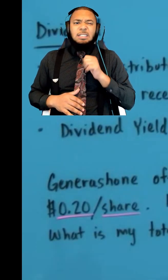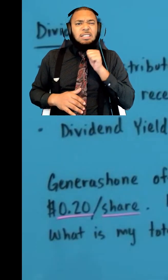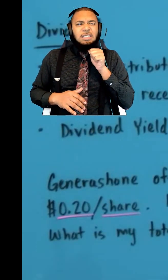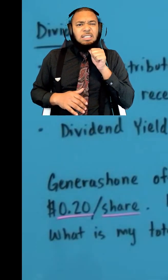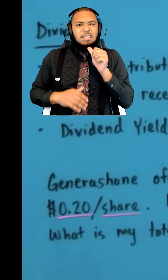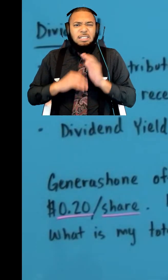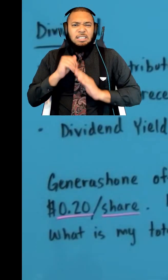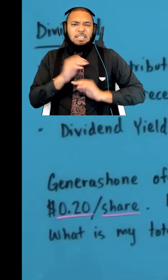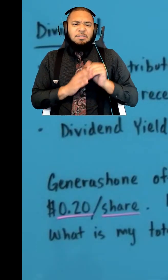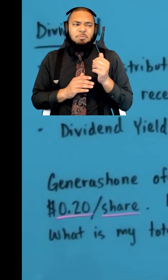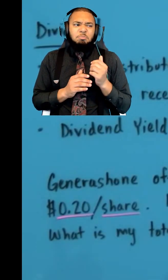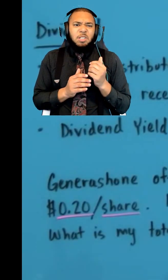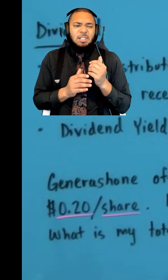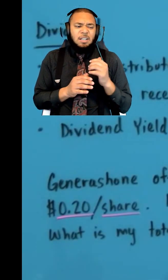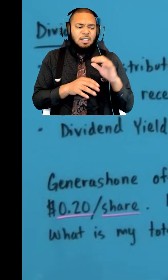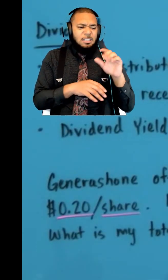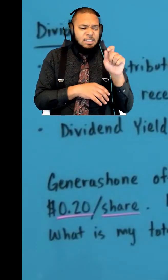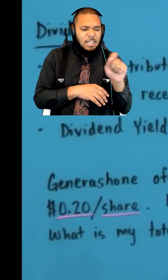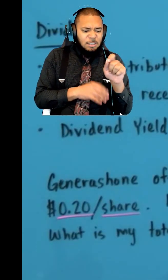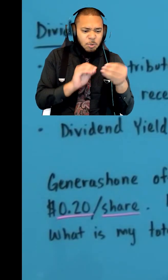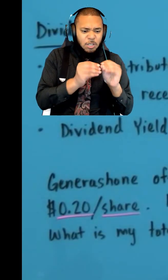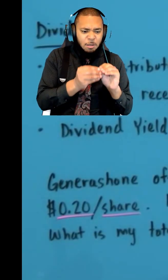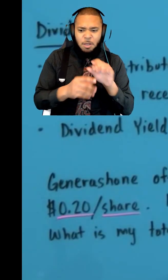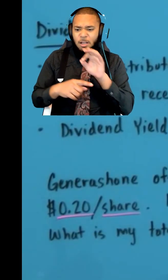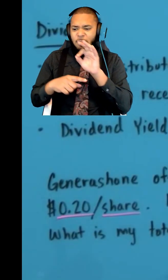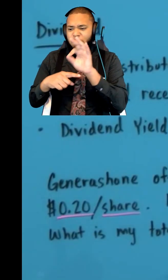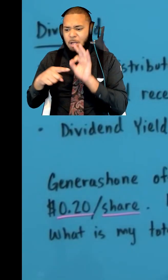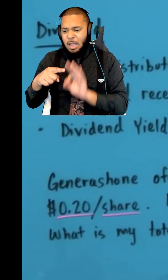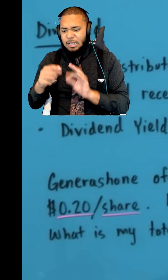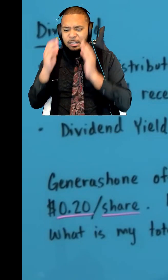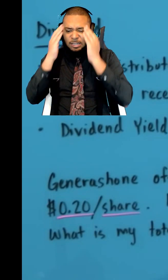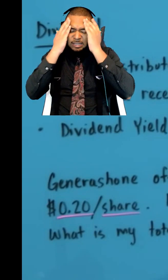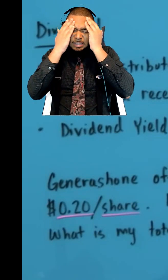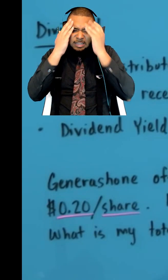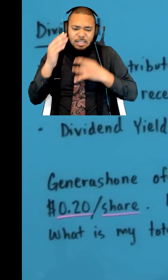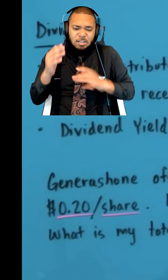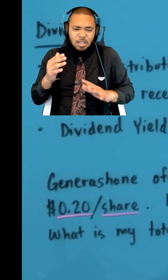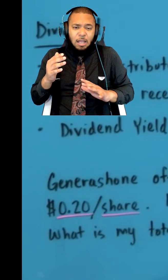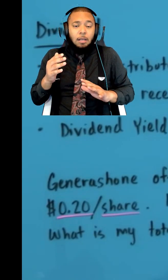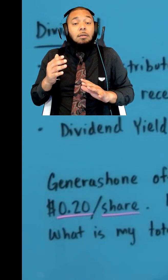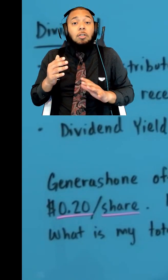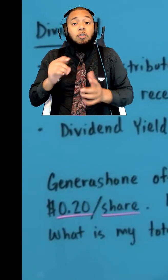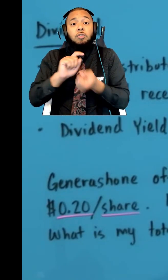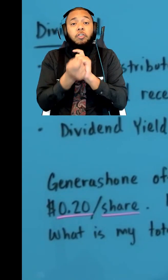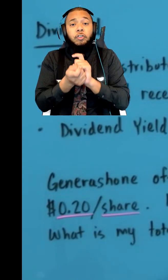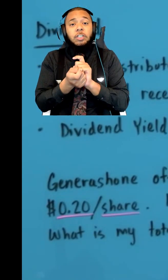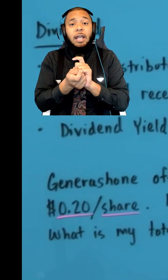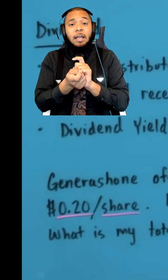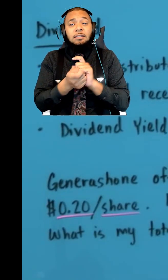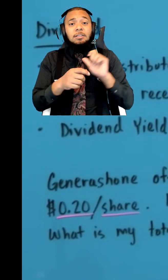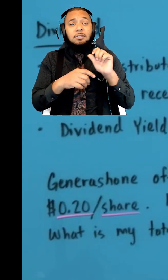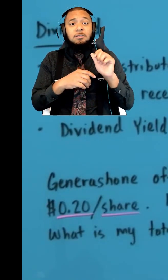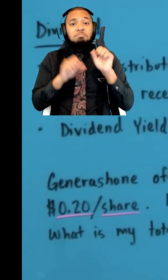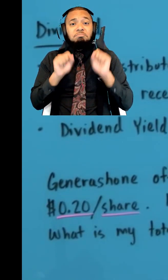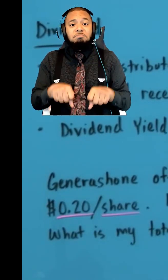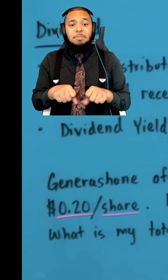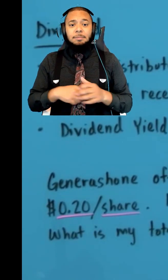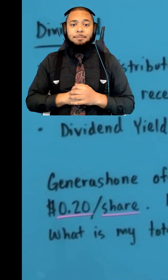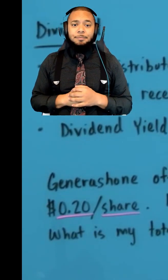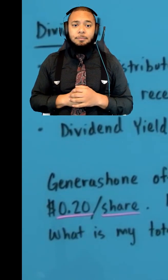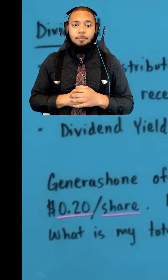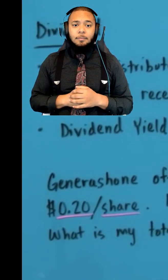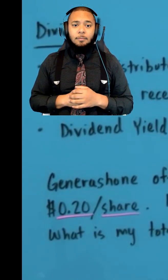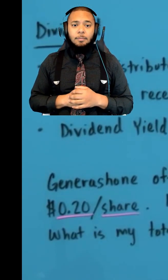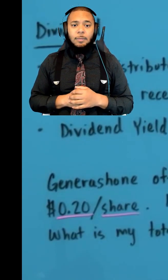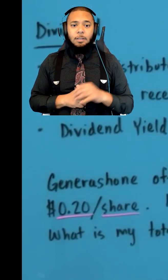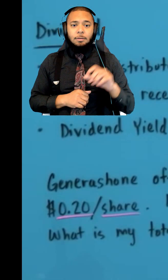by 10 and the denominator by 10. So 8 tenths times 10 is 8, and 16 times 10